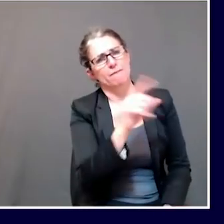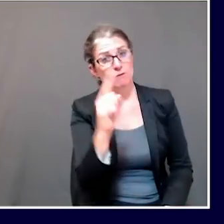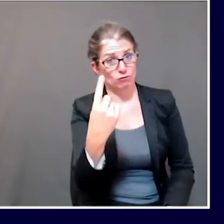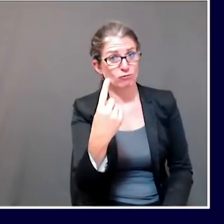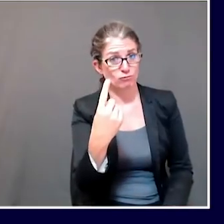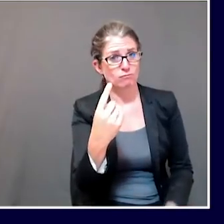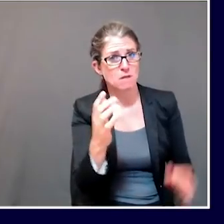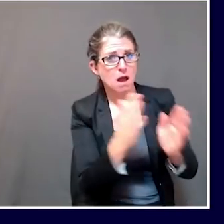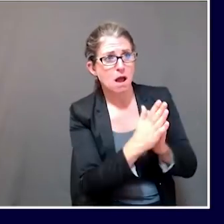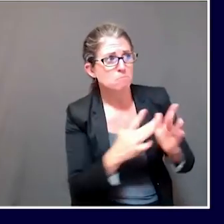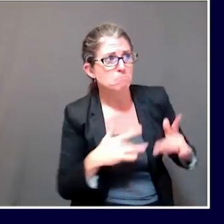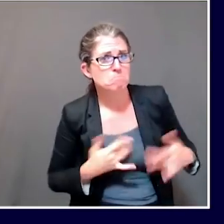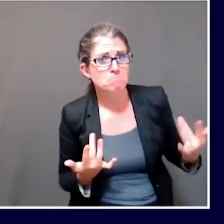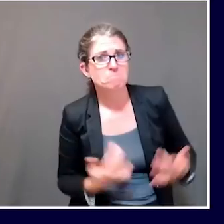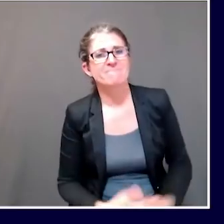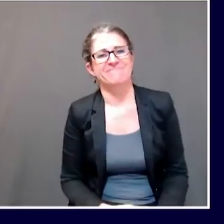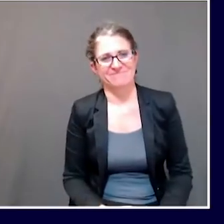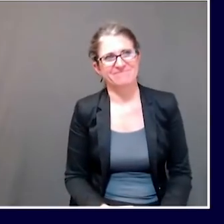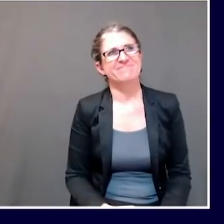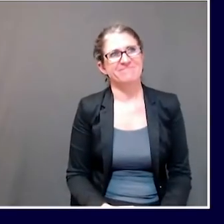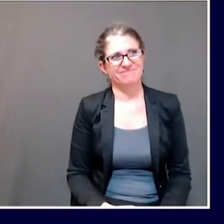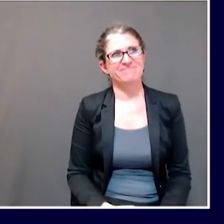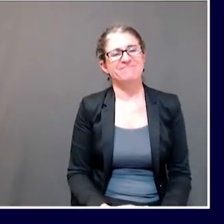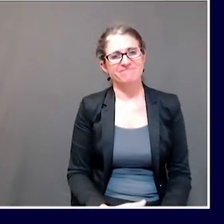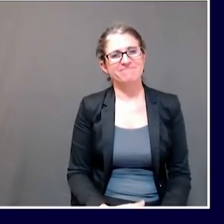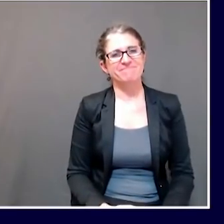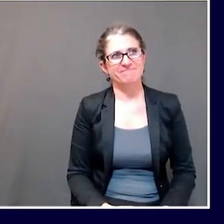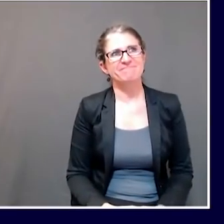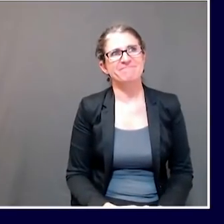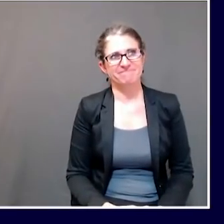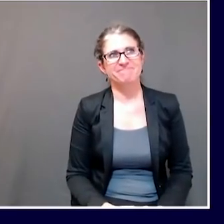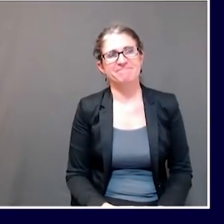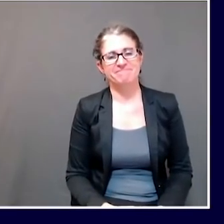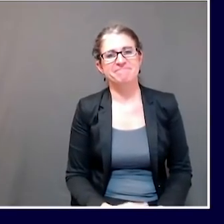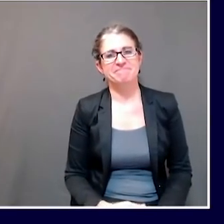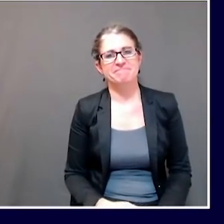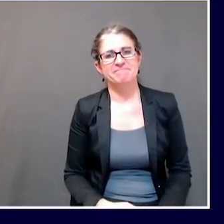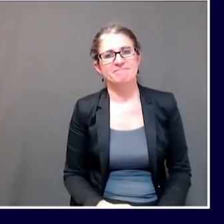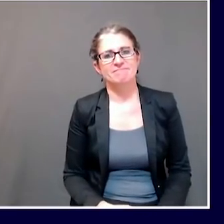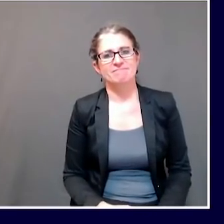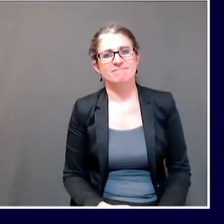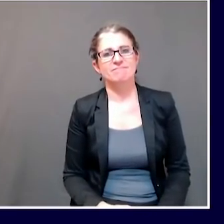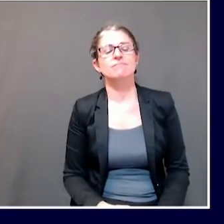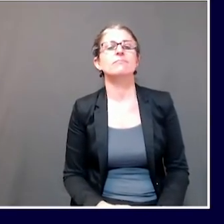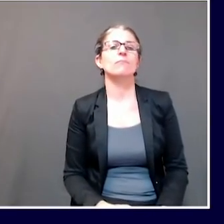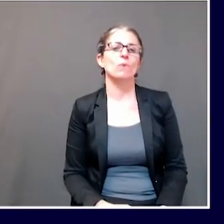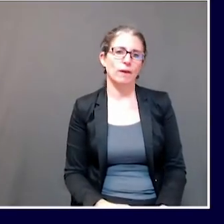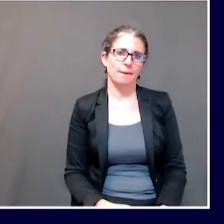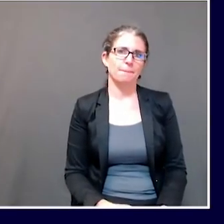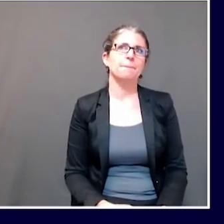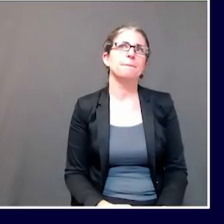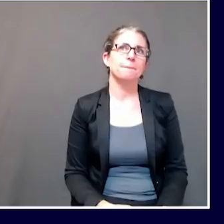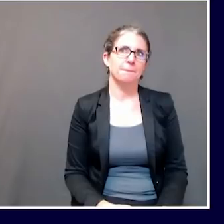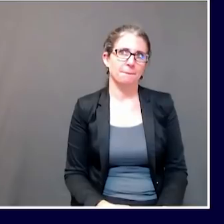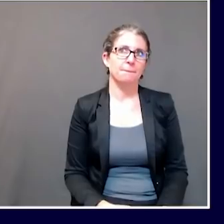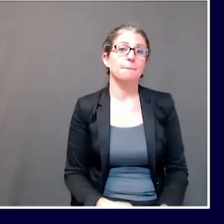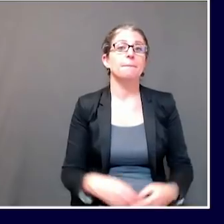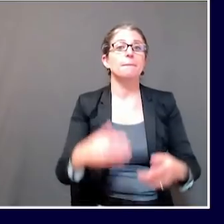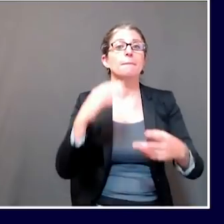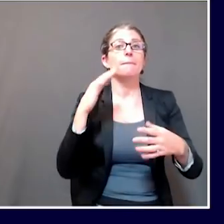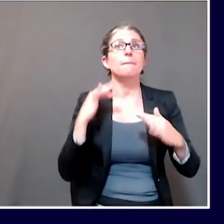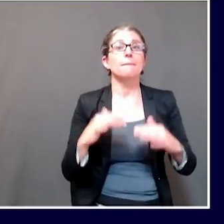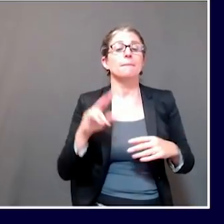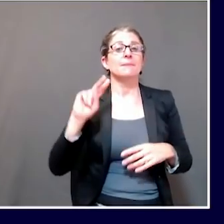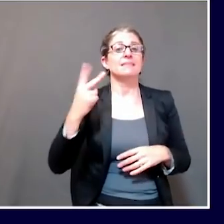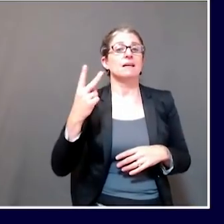your activities and know what you're getting into. So the second, slightly related thing is, what is the